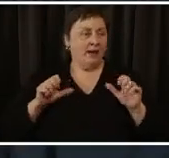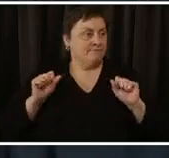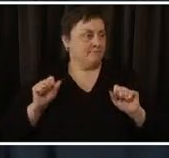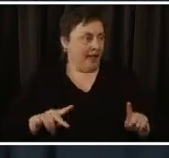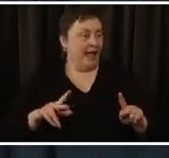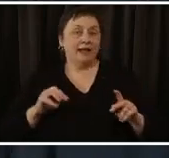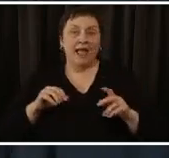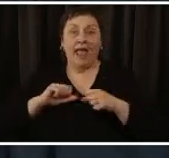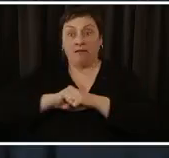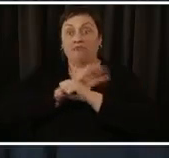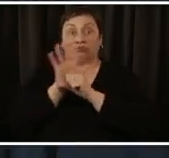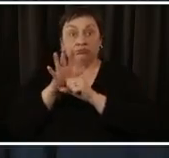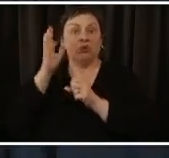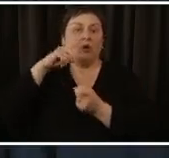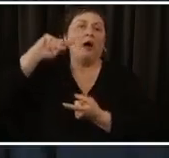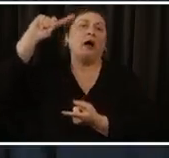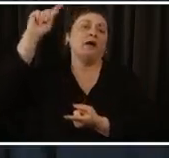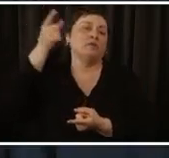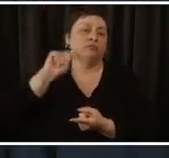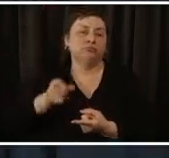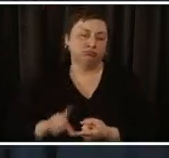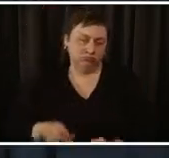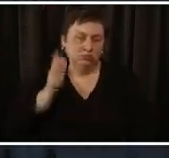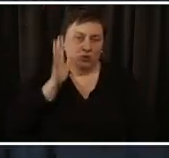Dr. Herlihy to address that.